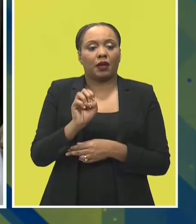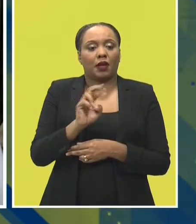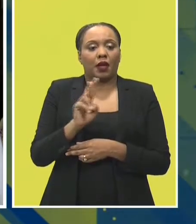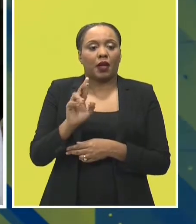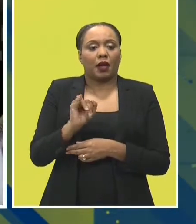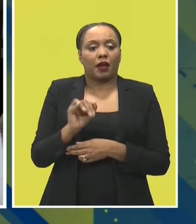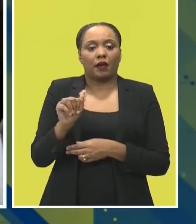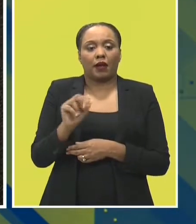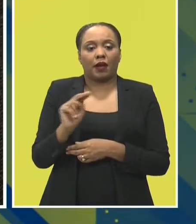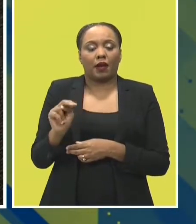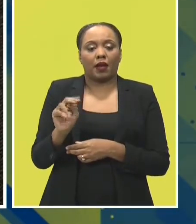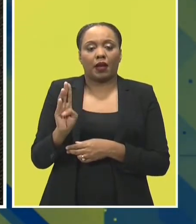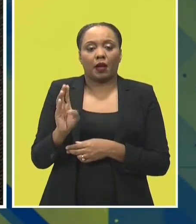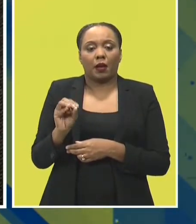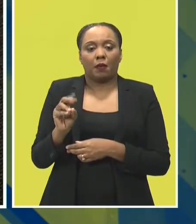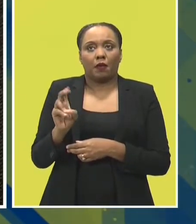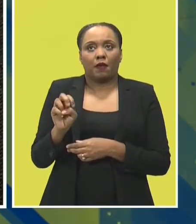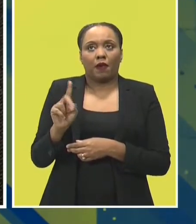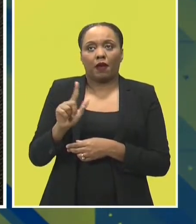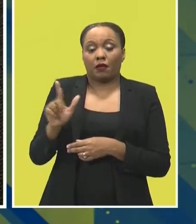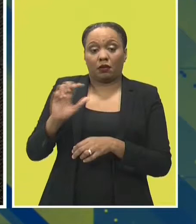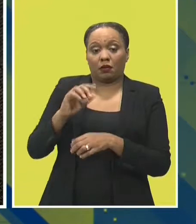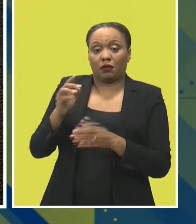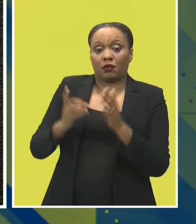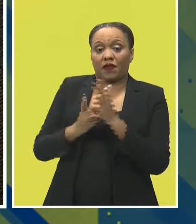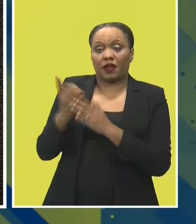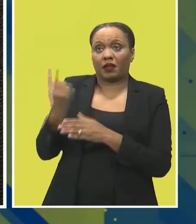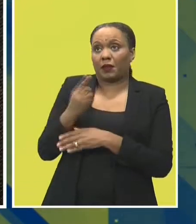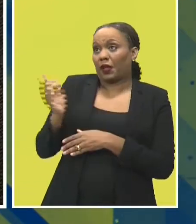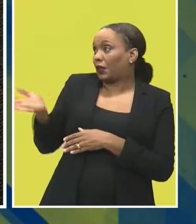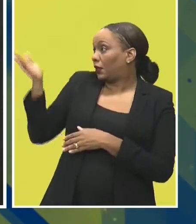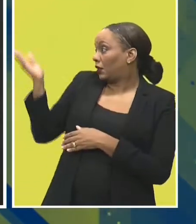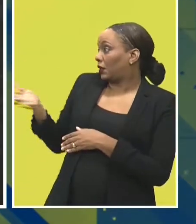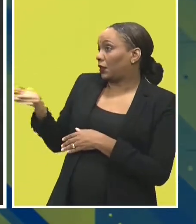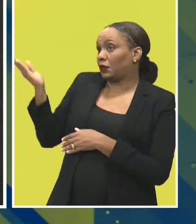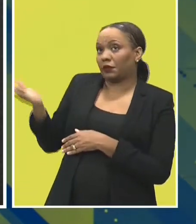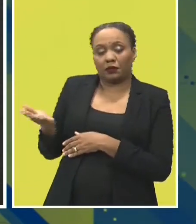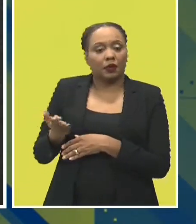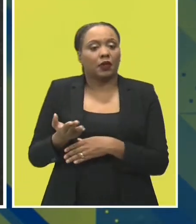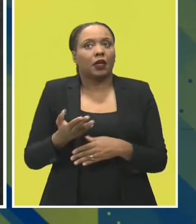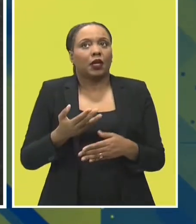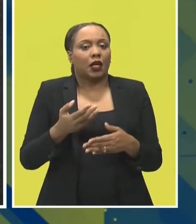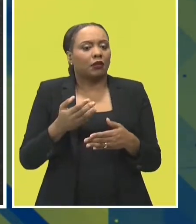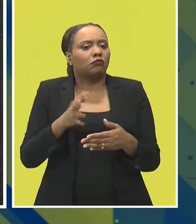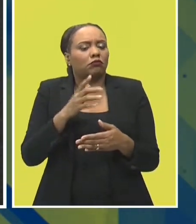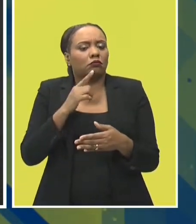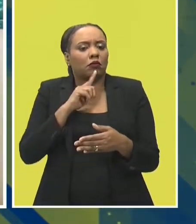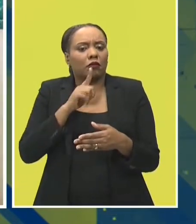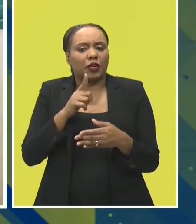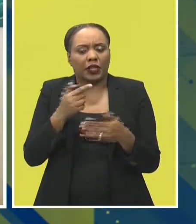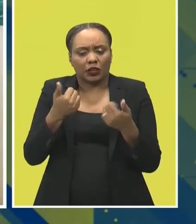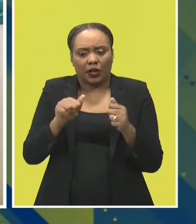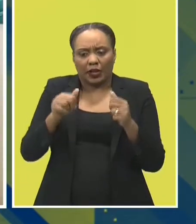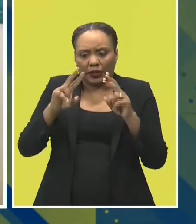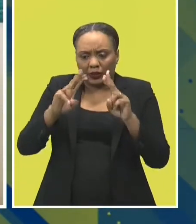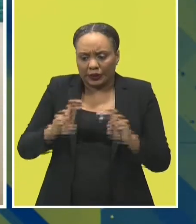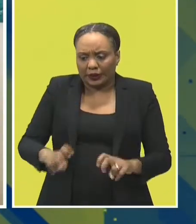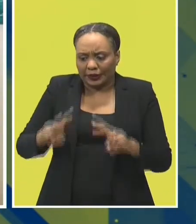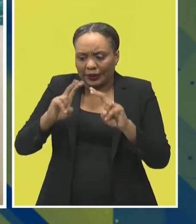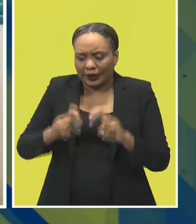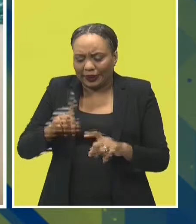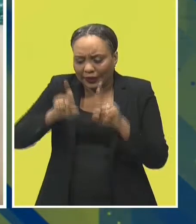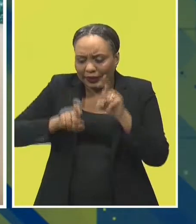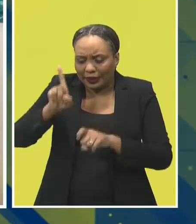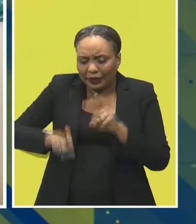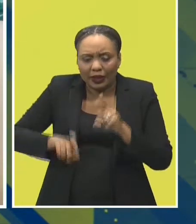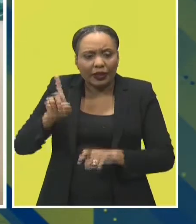developed a starch-based bioplastic as part of a research project. Its starch was sourced from local sweet potatoes. The product was